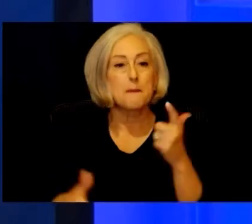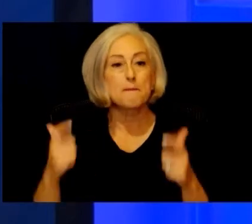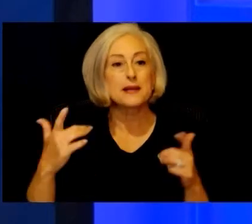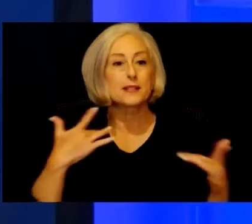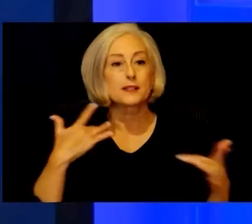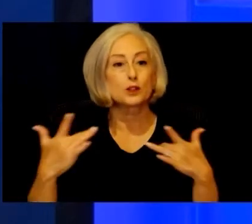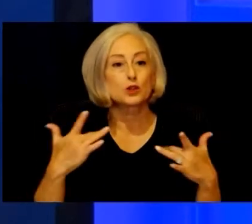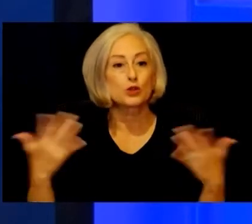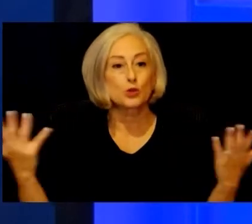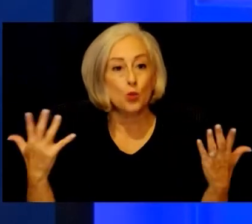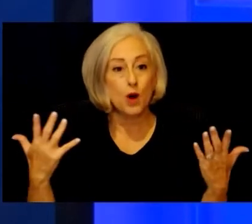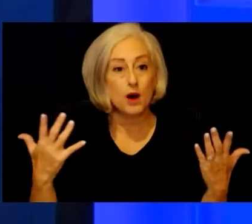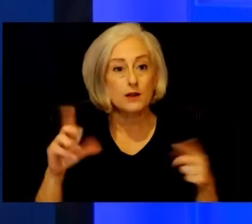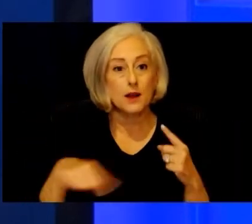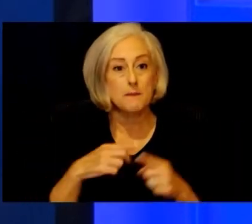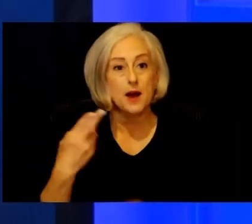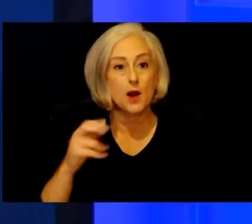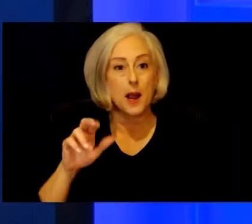about hepatitis A.